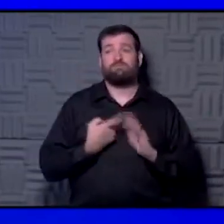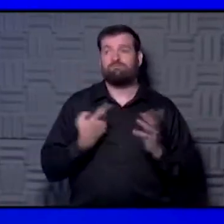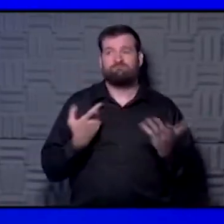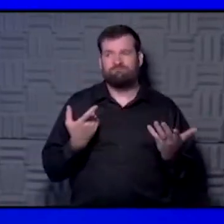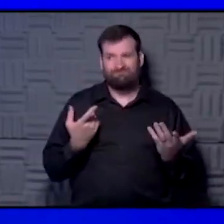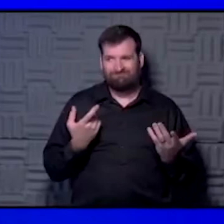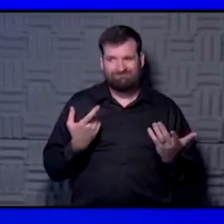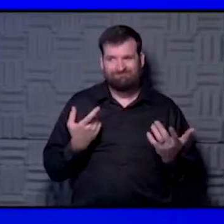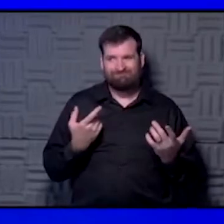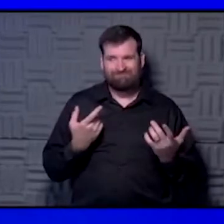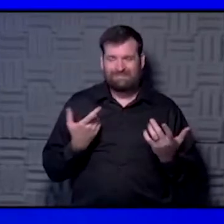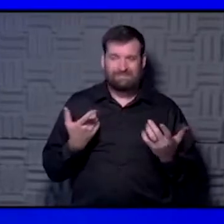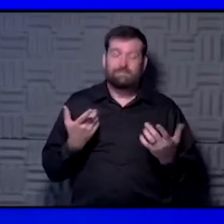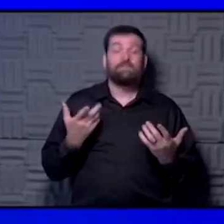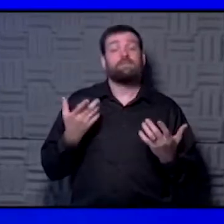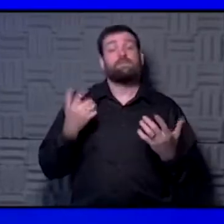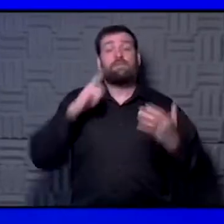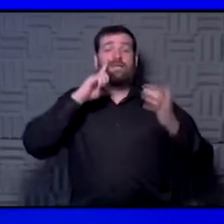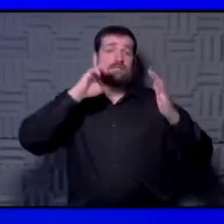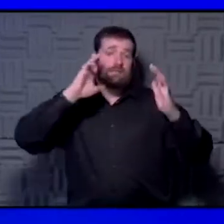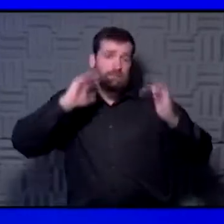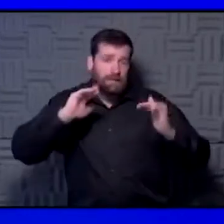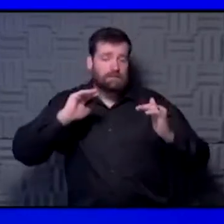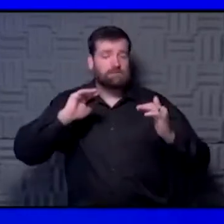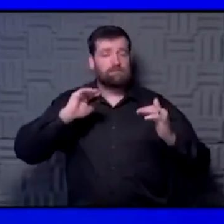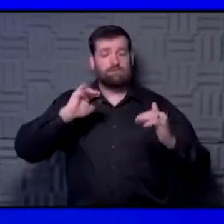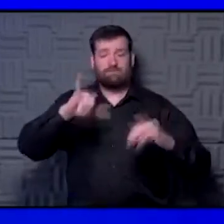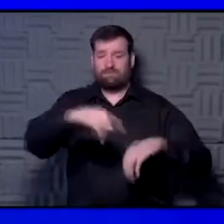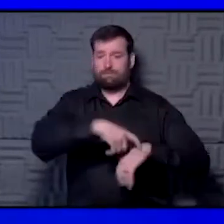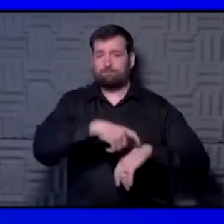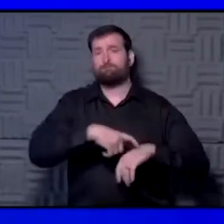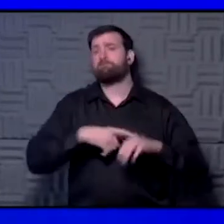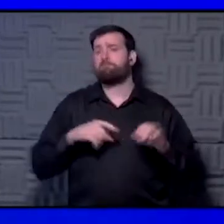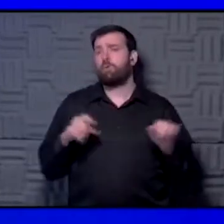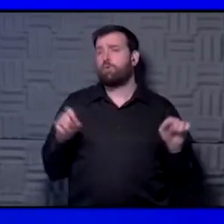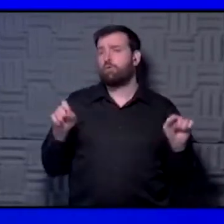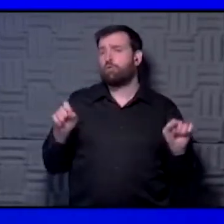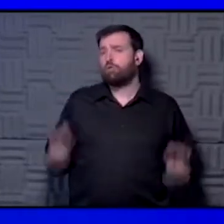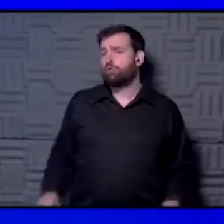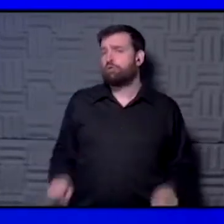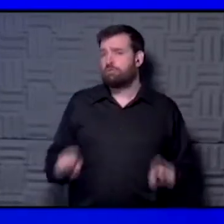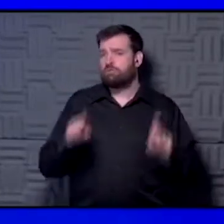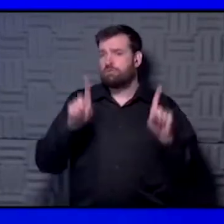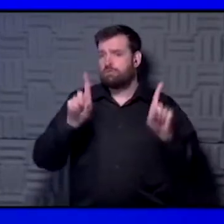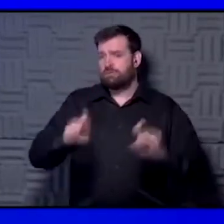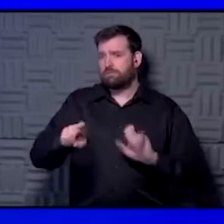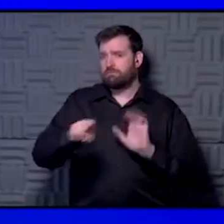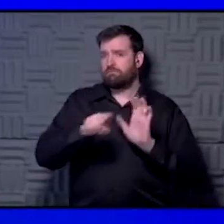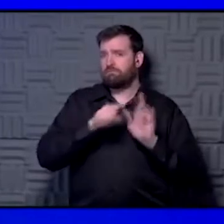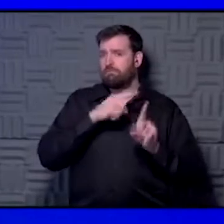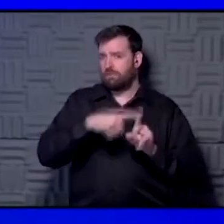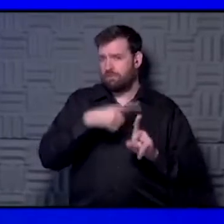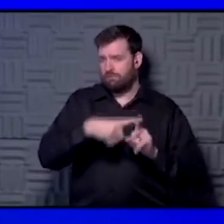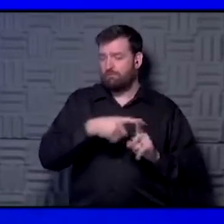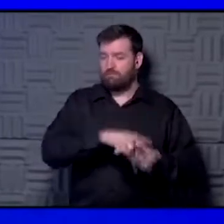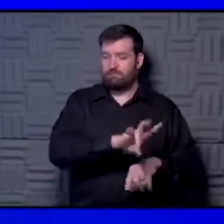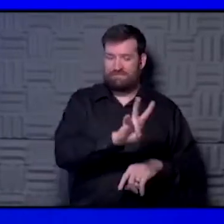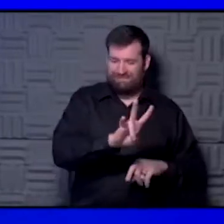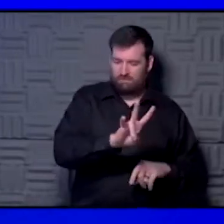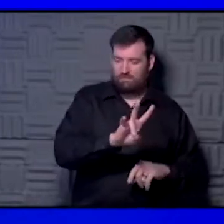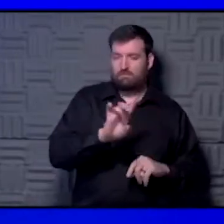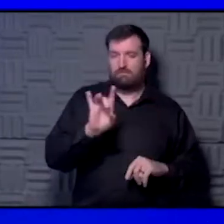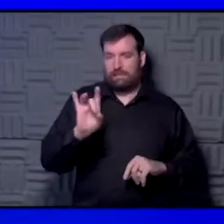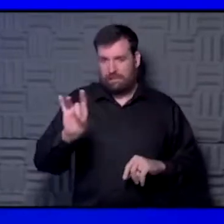quarantine. You would expect probably by then you could have tests positive 7, 8, 10